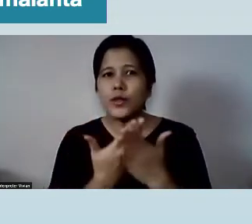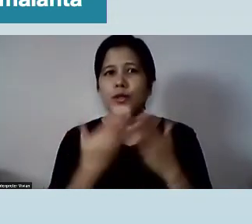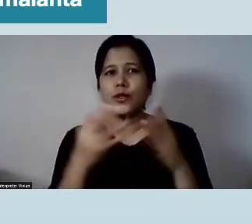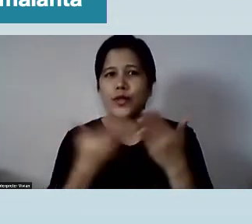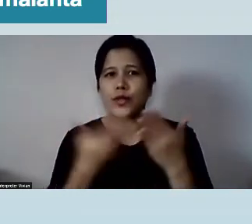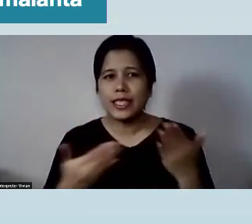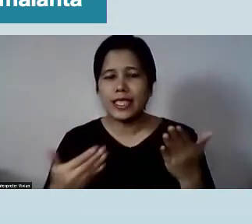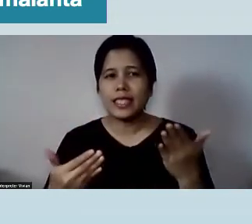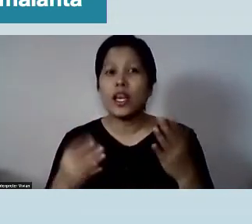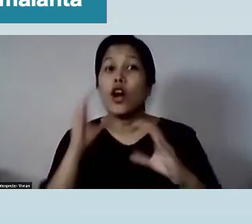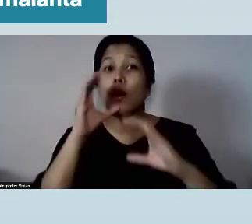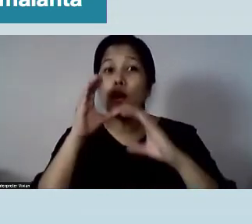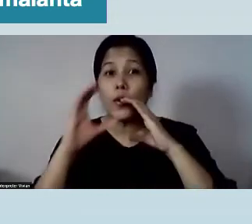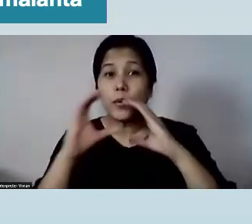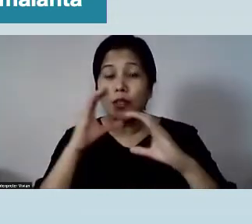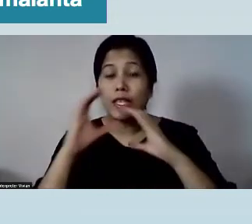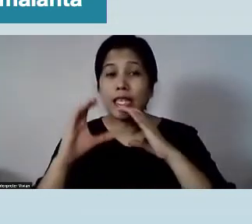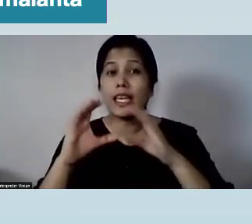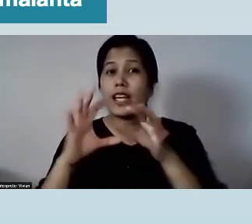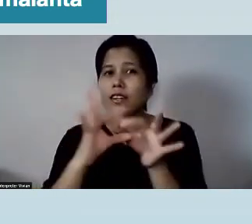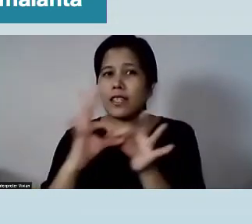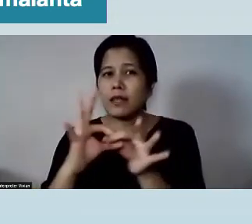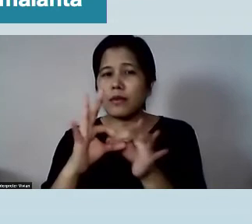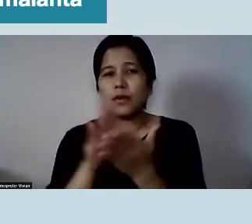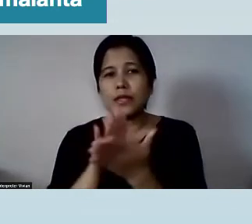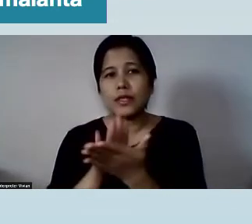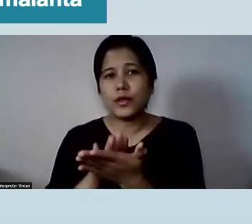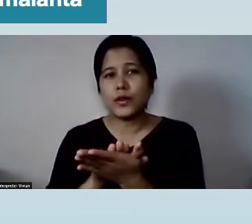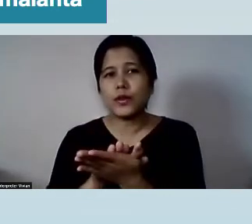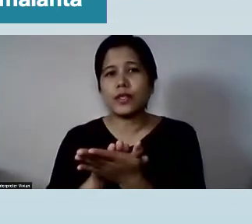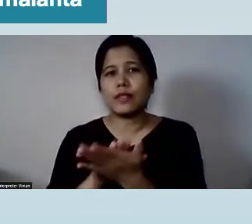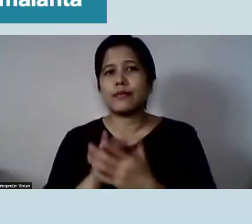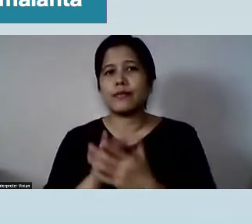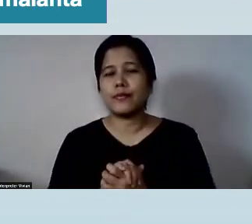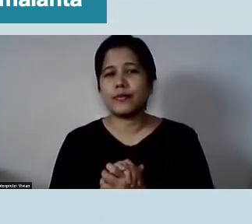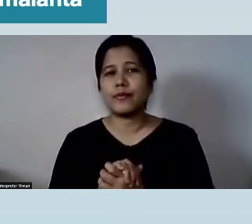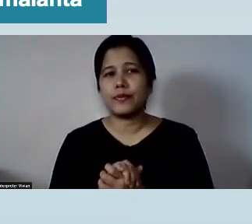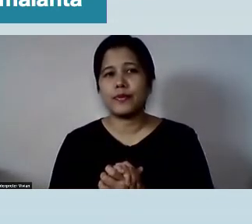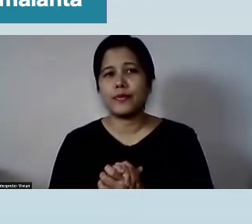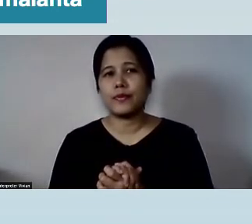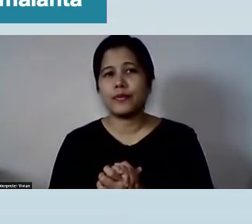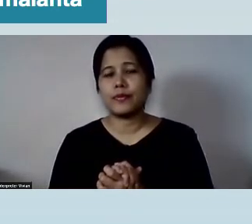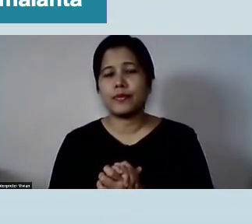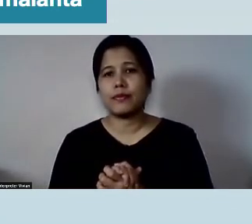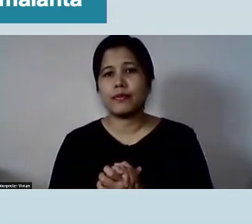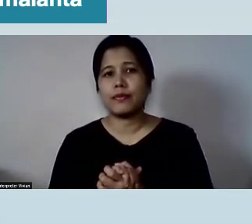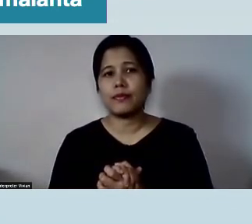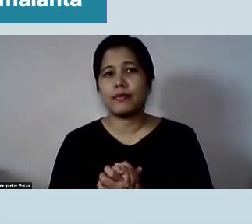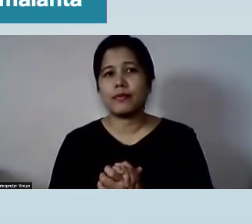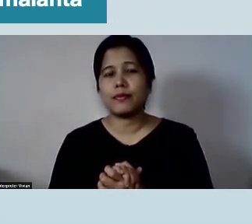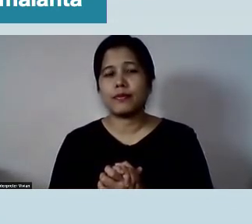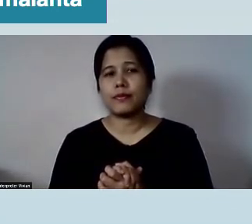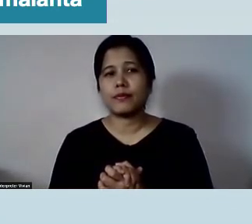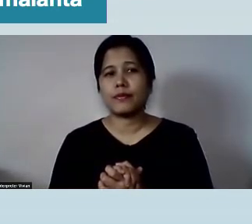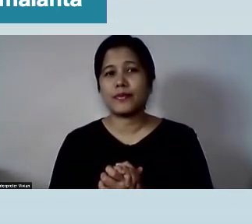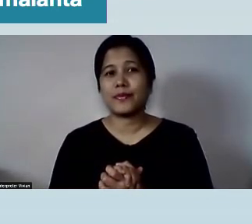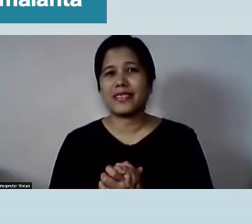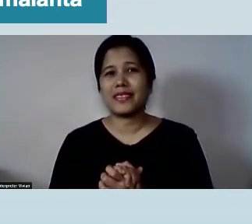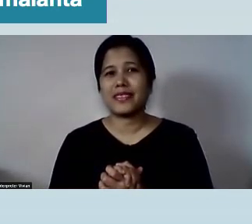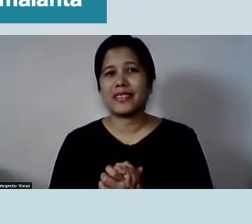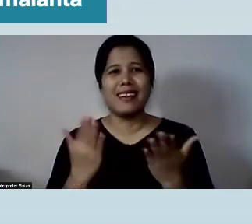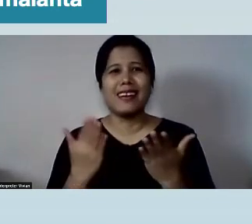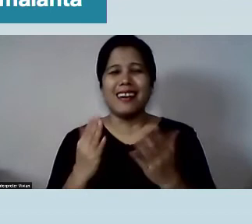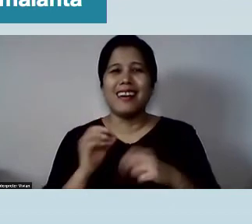nila. Communicate. Collaborate with your schools. Next slide. Kasi tinitignan ko yung oras eh. Baka sumobra